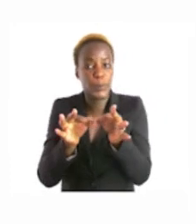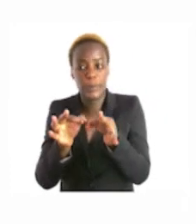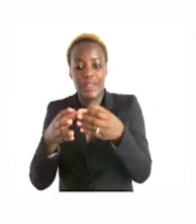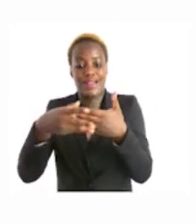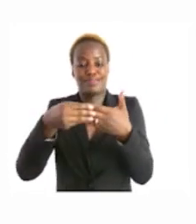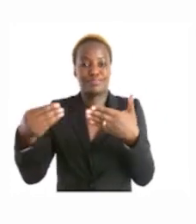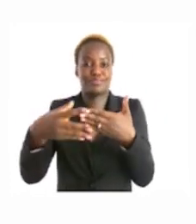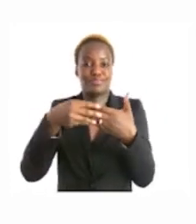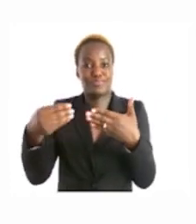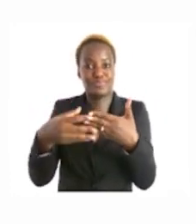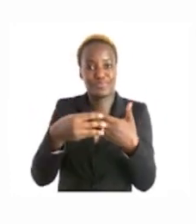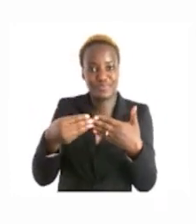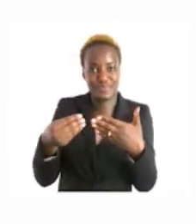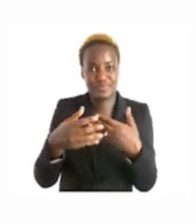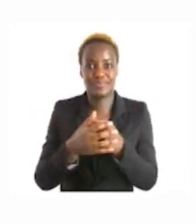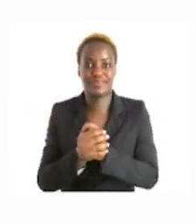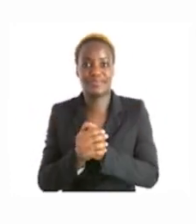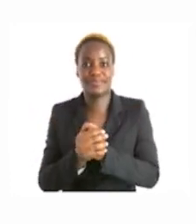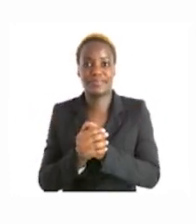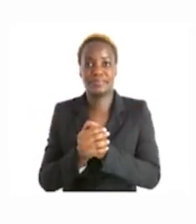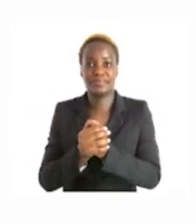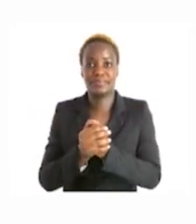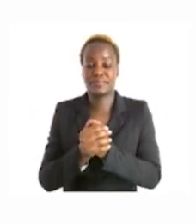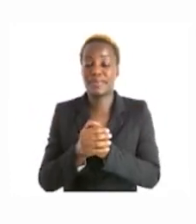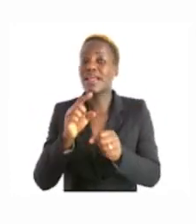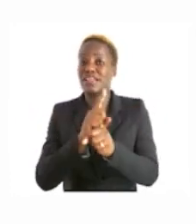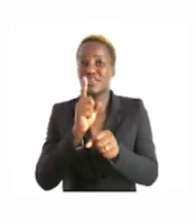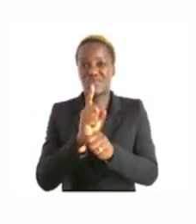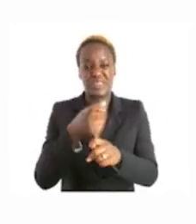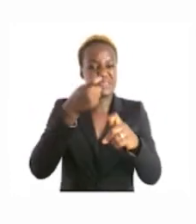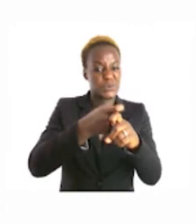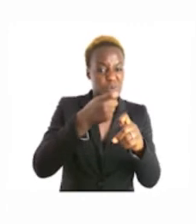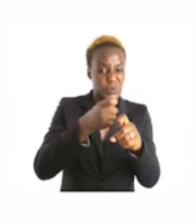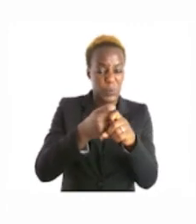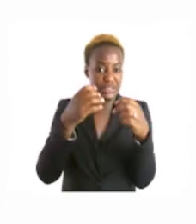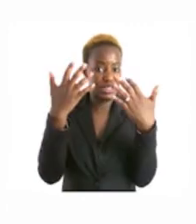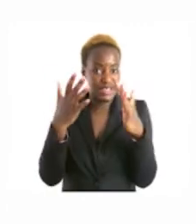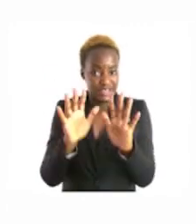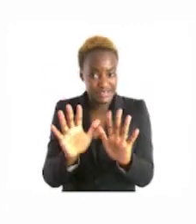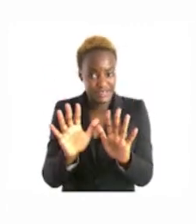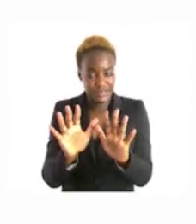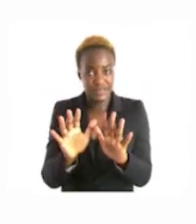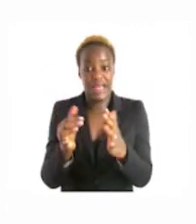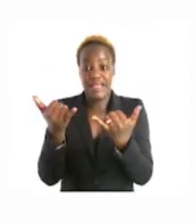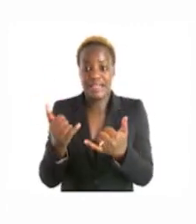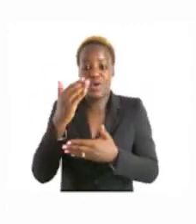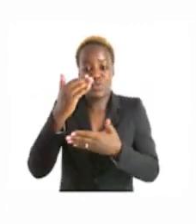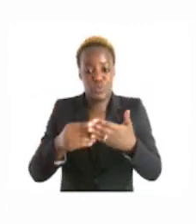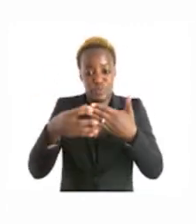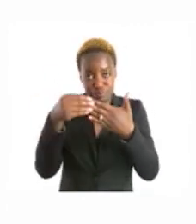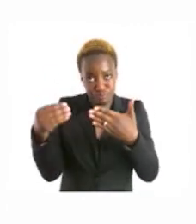notes. So we displayed some coins on the chalkboard, and we also have